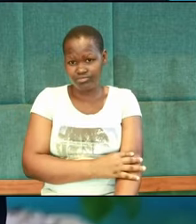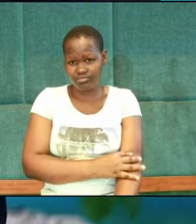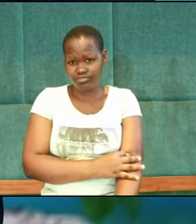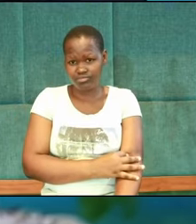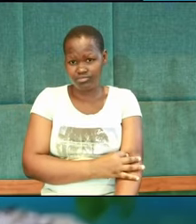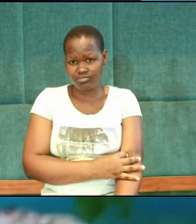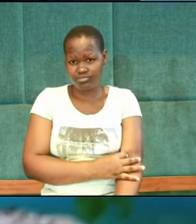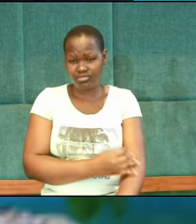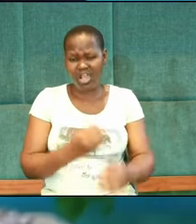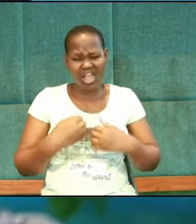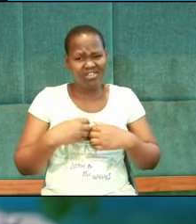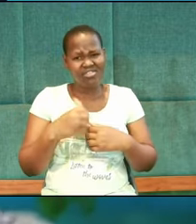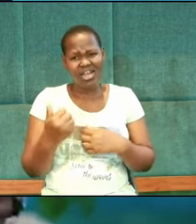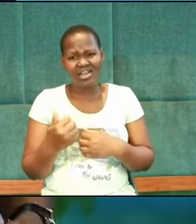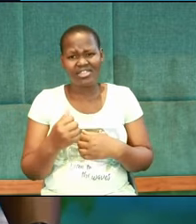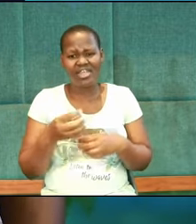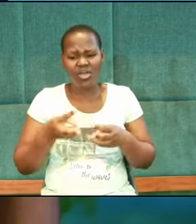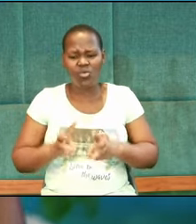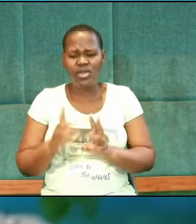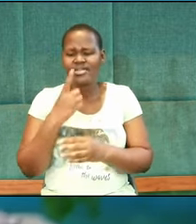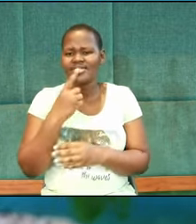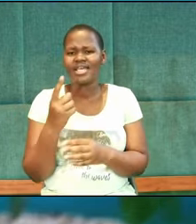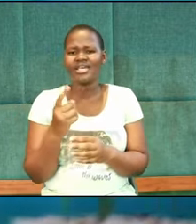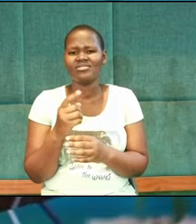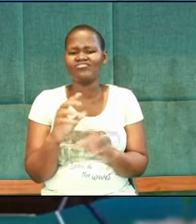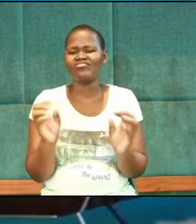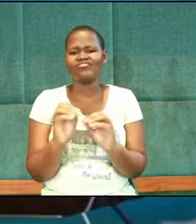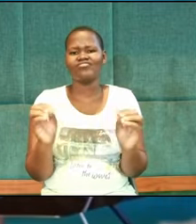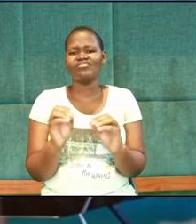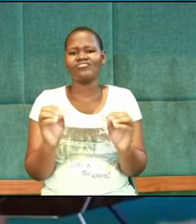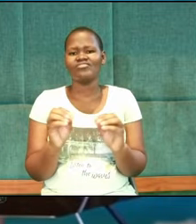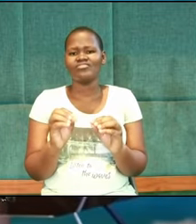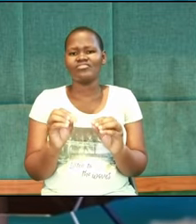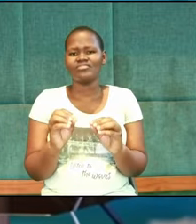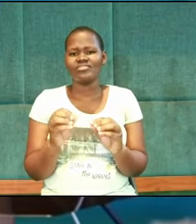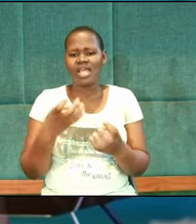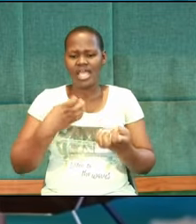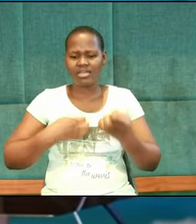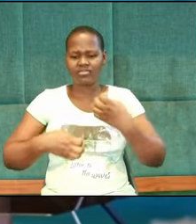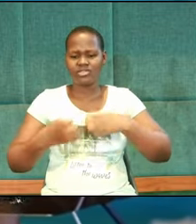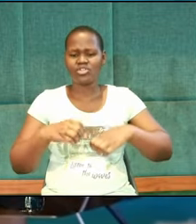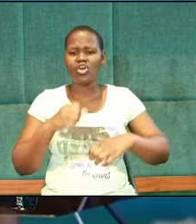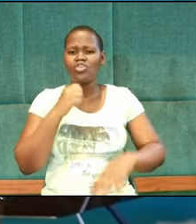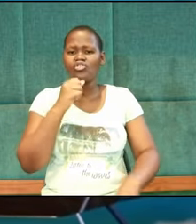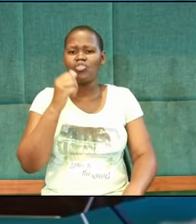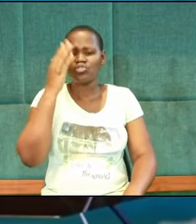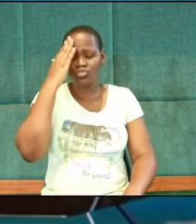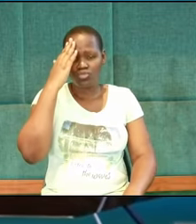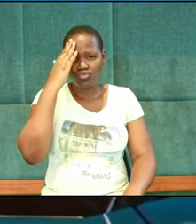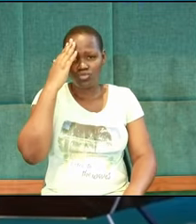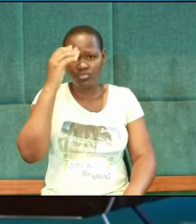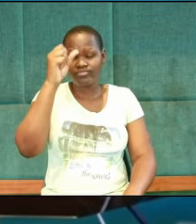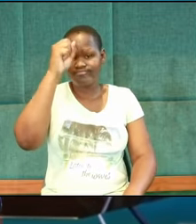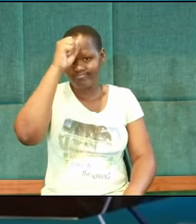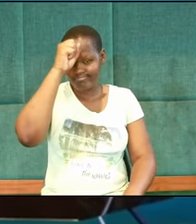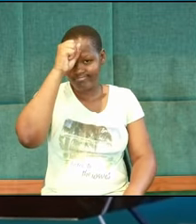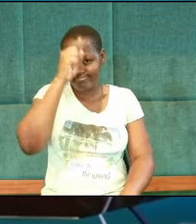There is no better way to say it. TK Mensah, what is Sam Wallace's temperament? I don't know. He is foolish.